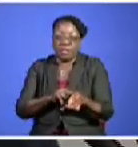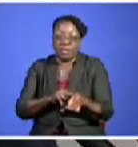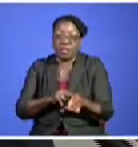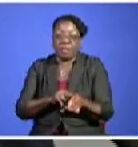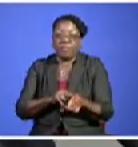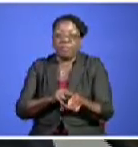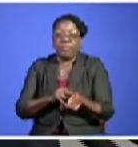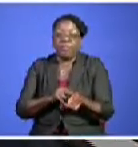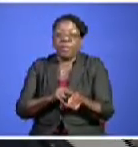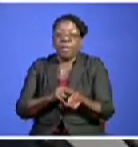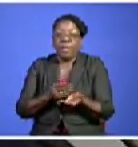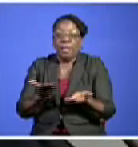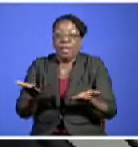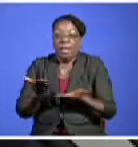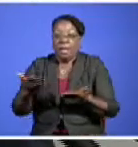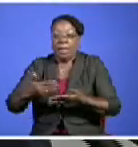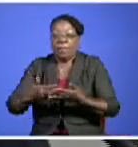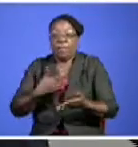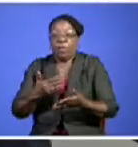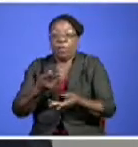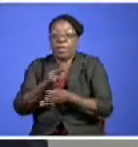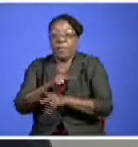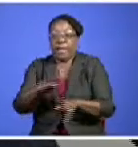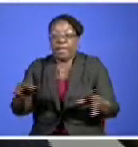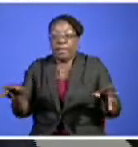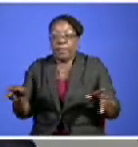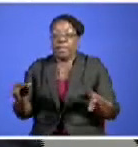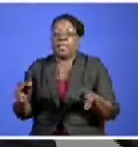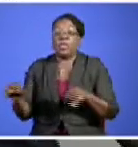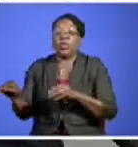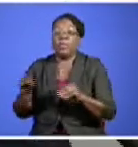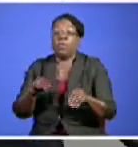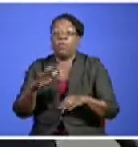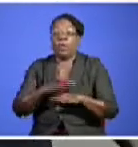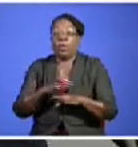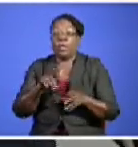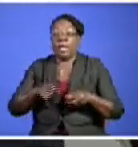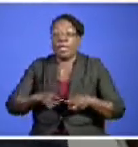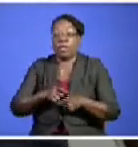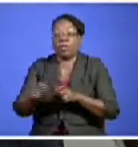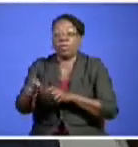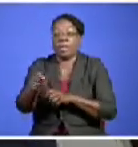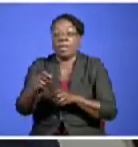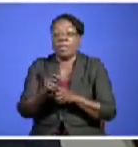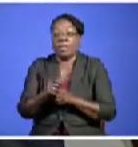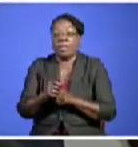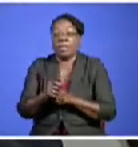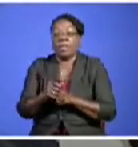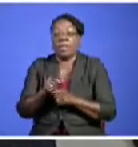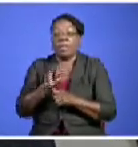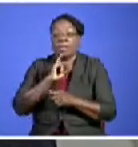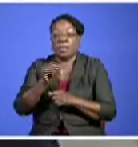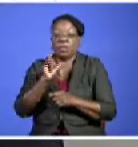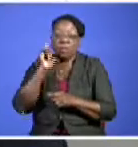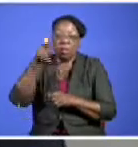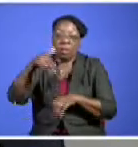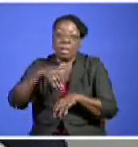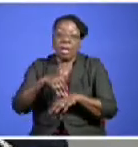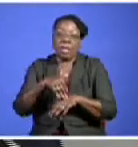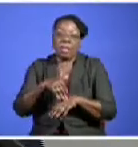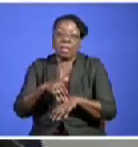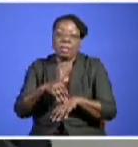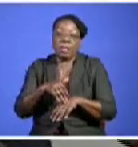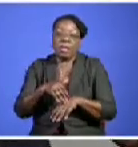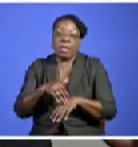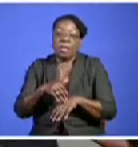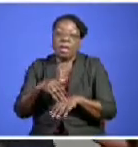COVID, from what I'm understanding. And so we're moving on that track. And then the third track is to look at